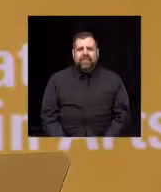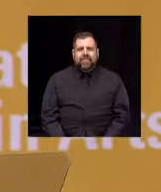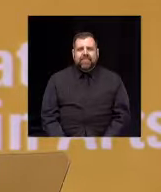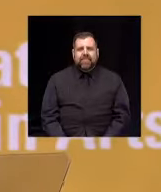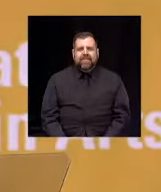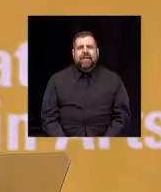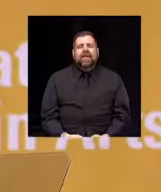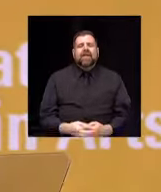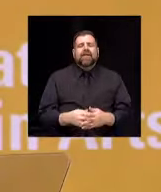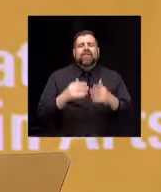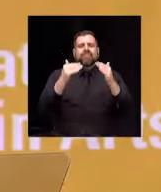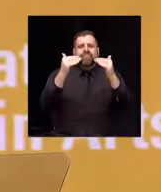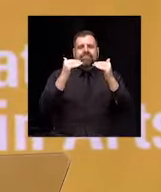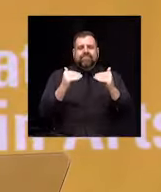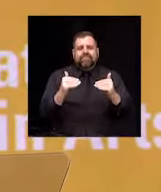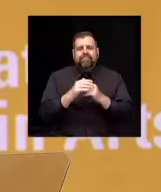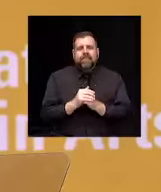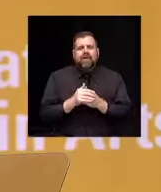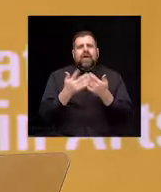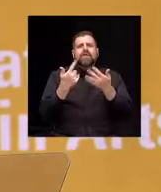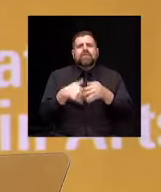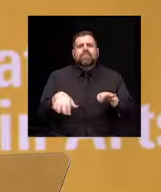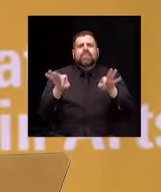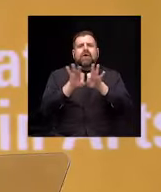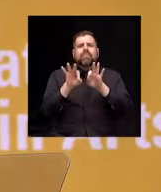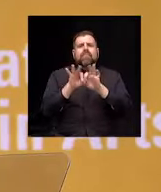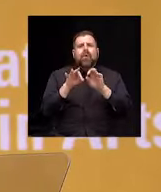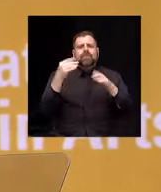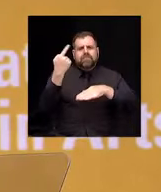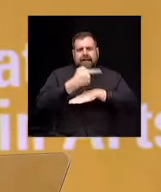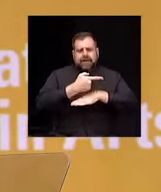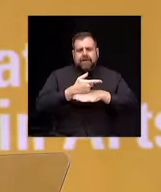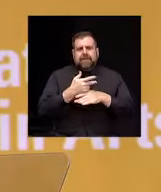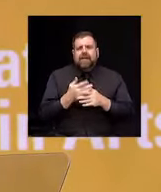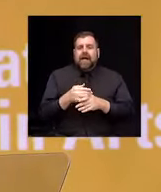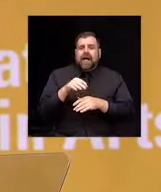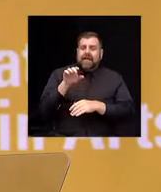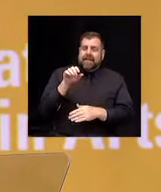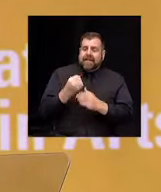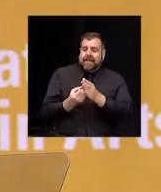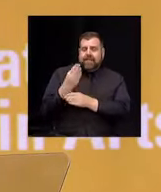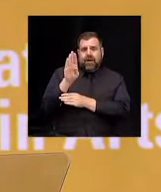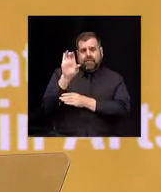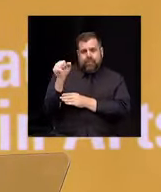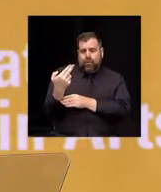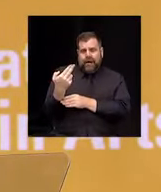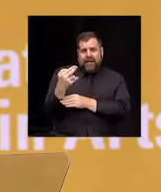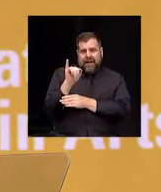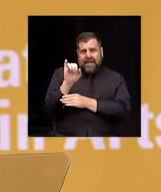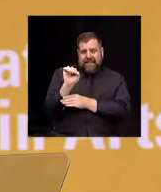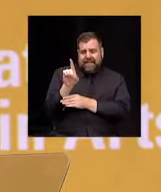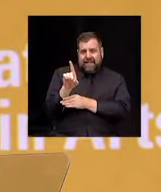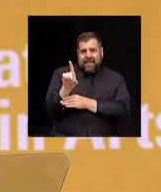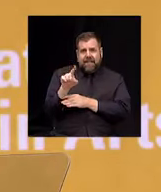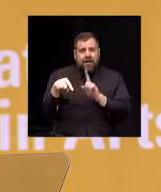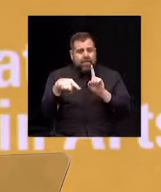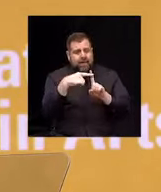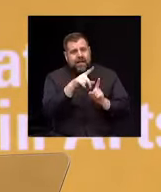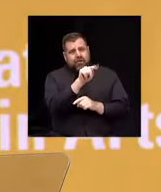Some important milestones for Houston Community College. The Spring Branch Independent School District, in collaboration with Trio